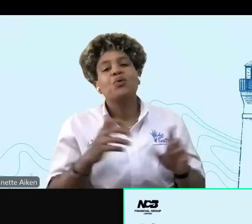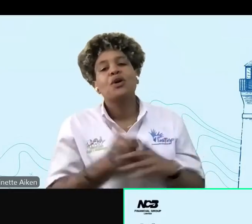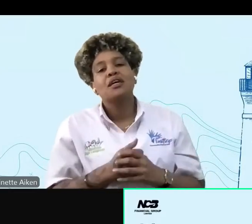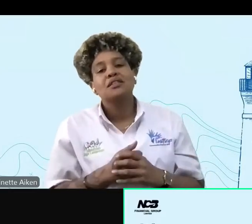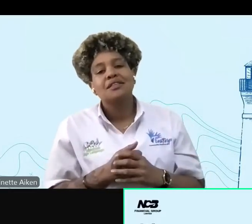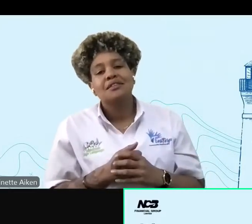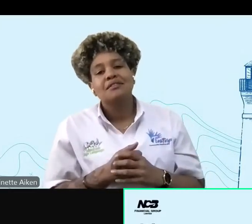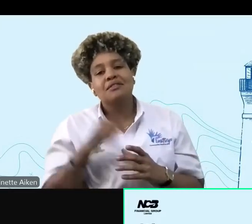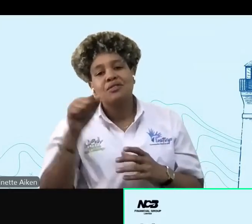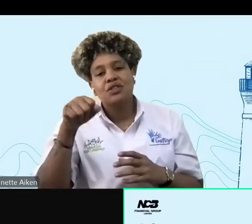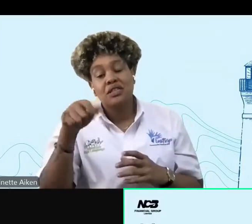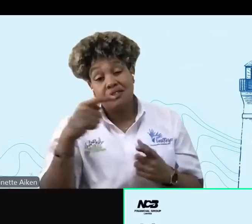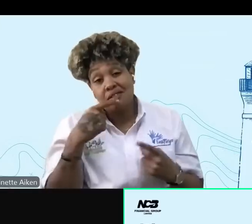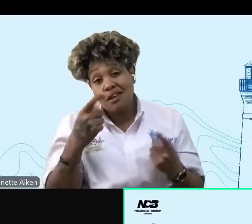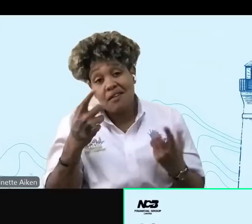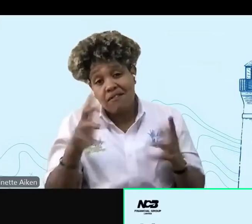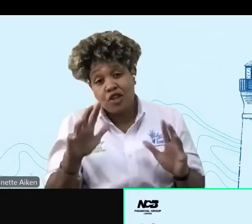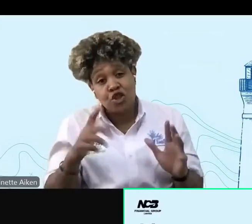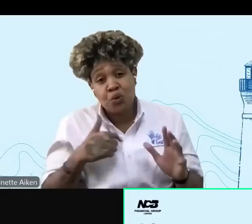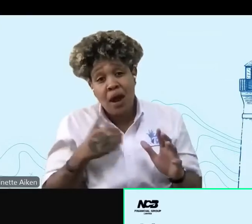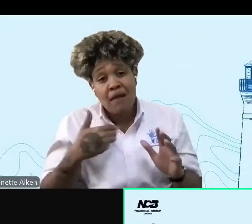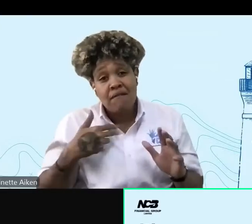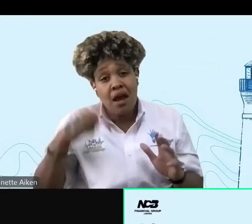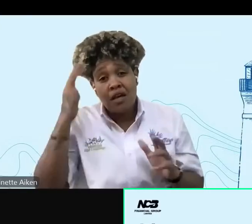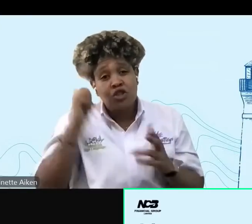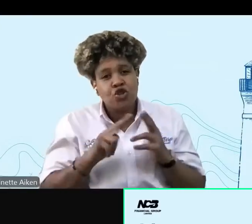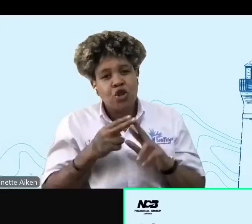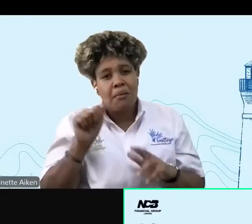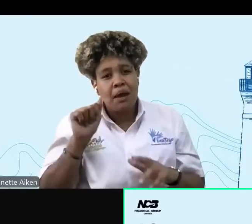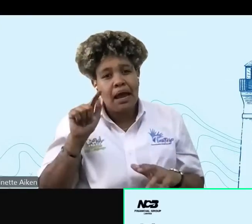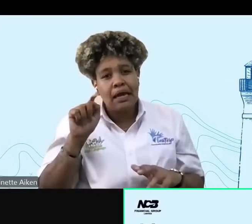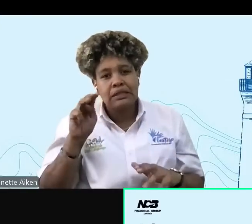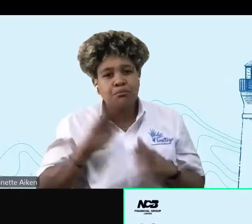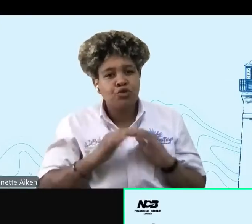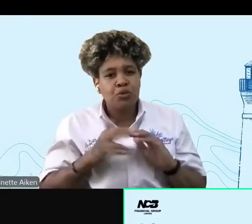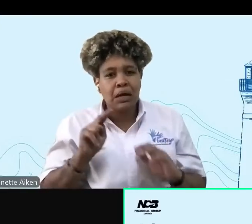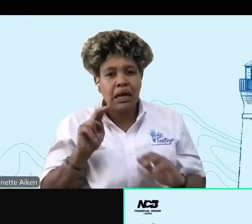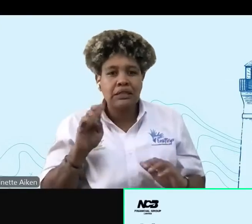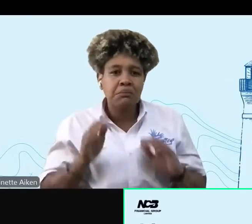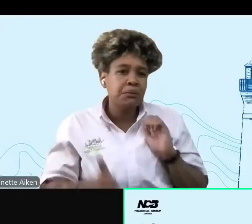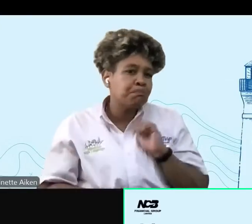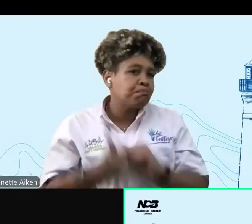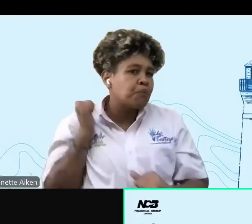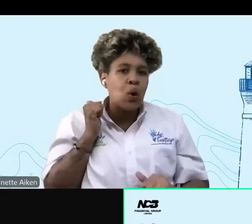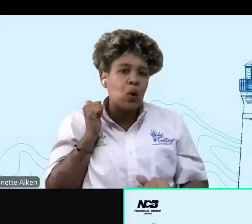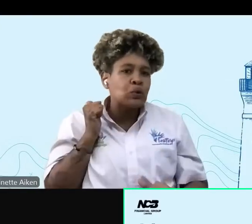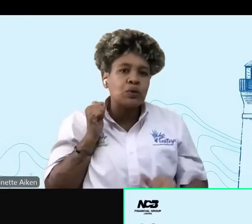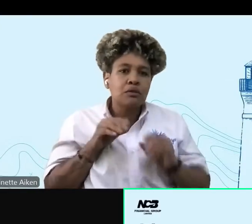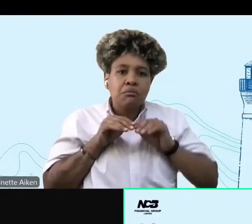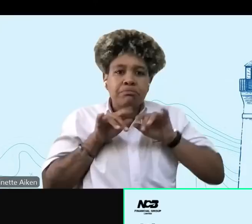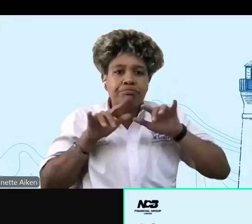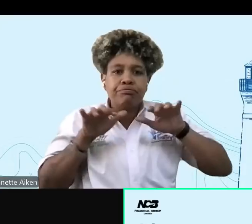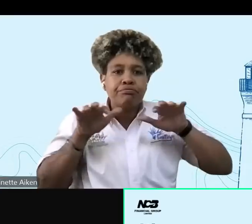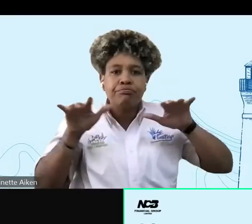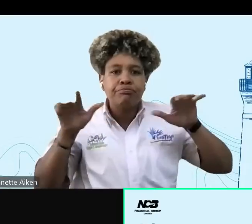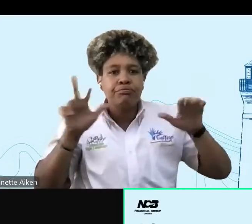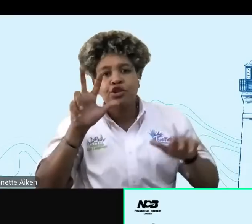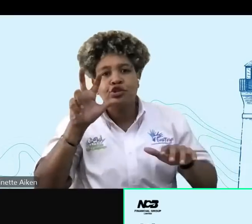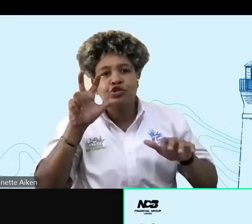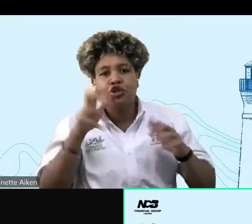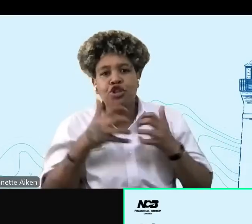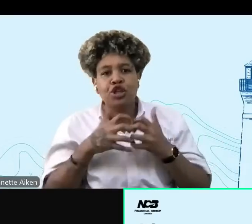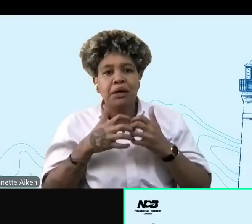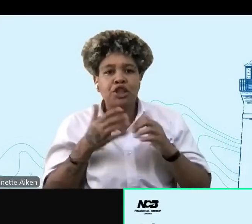So yes, so as you said, we have the highest number of ABM fleets across the island, 300 machines, over